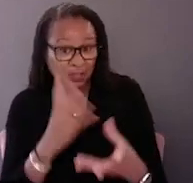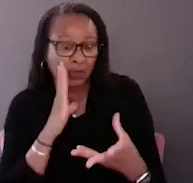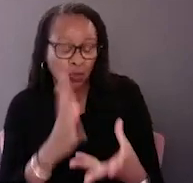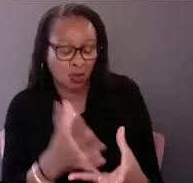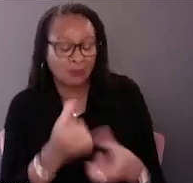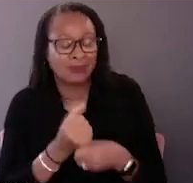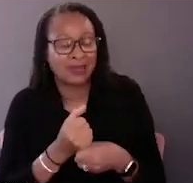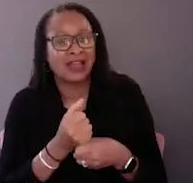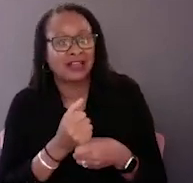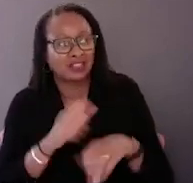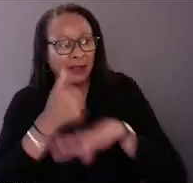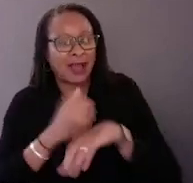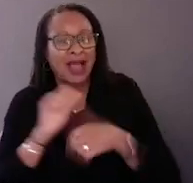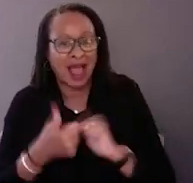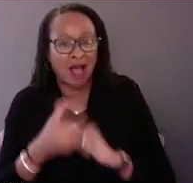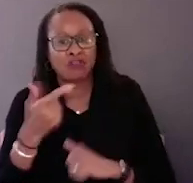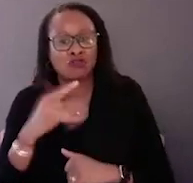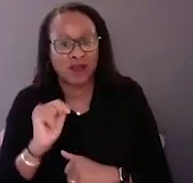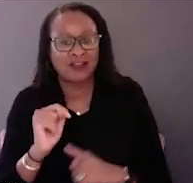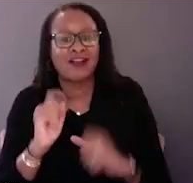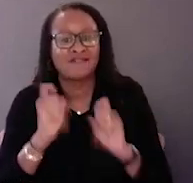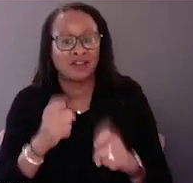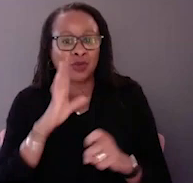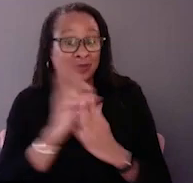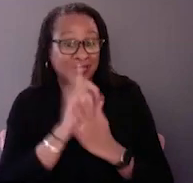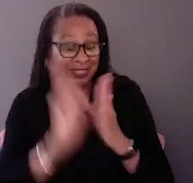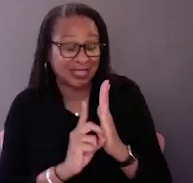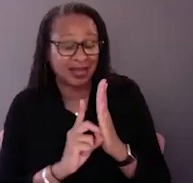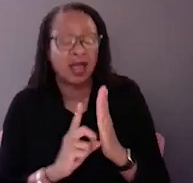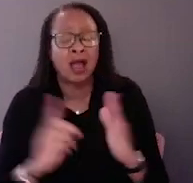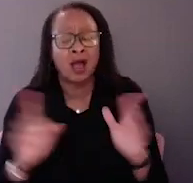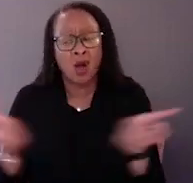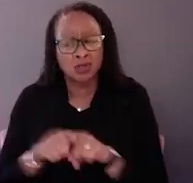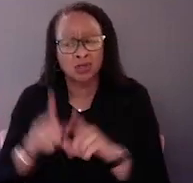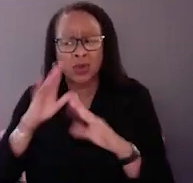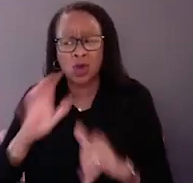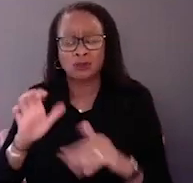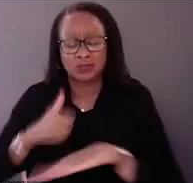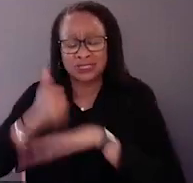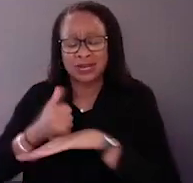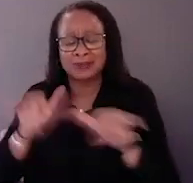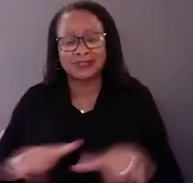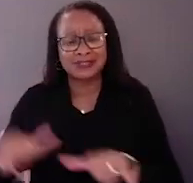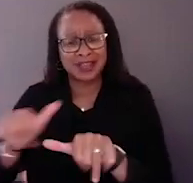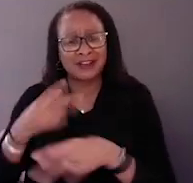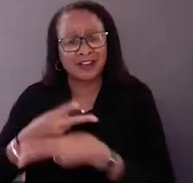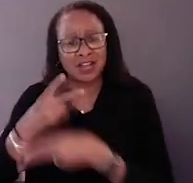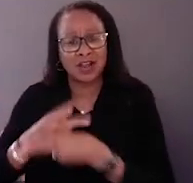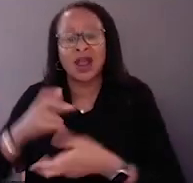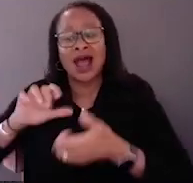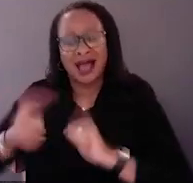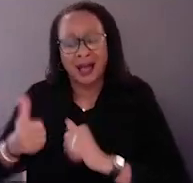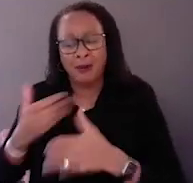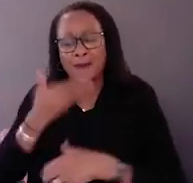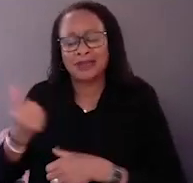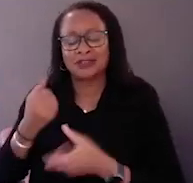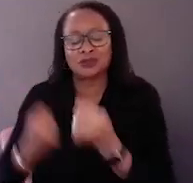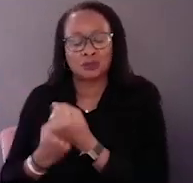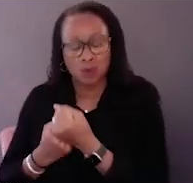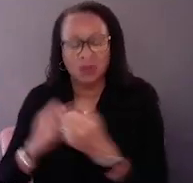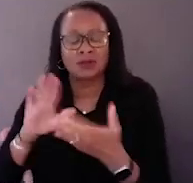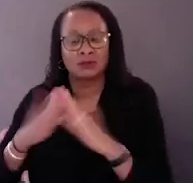be designed, and we hope will also set a standard of care for the rest of the field on how best to support this community of